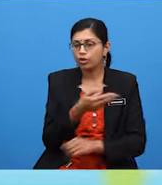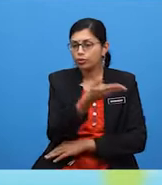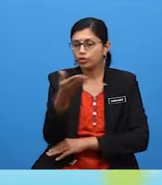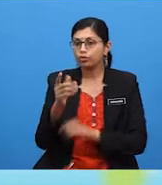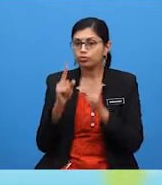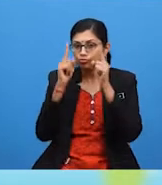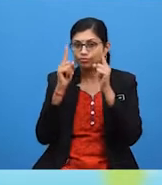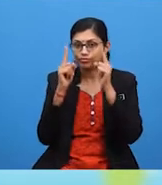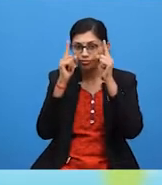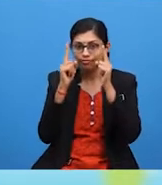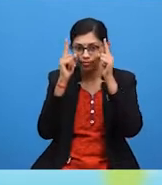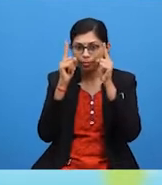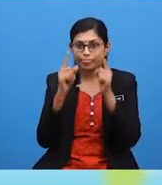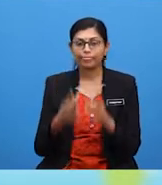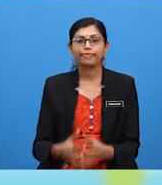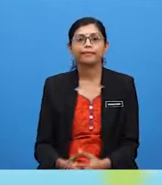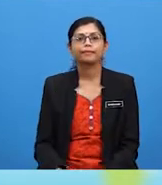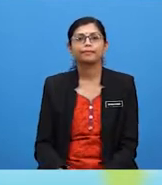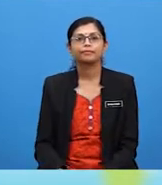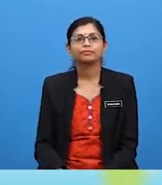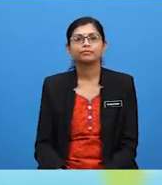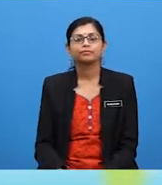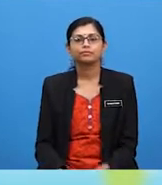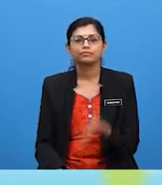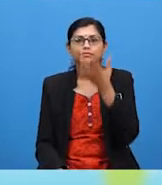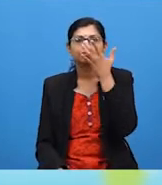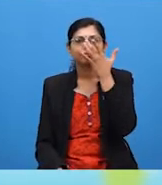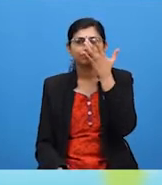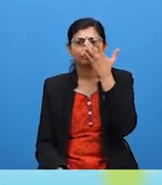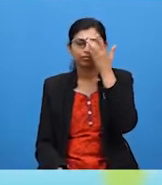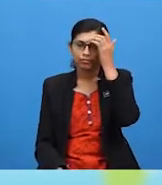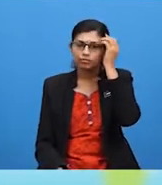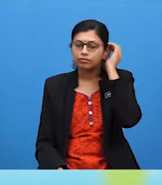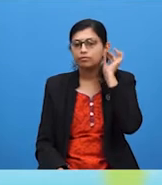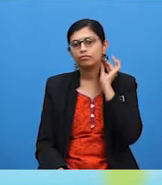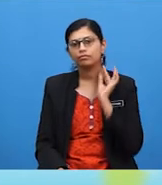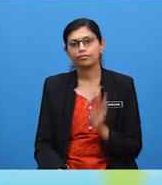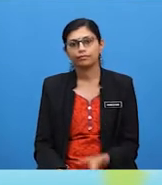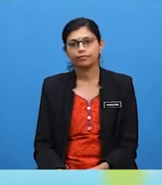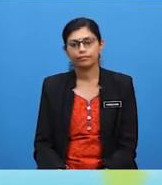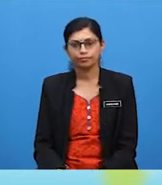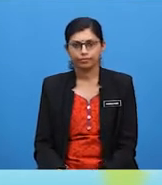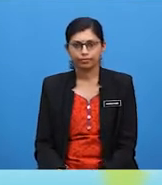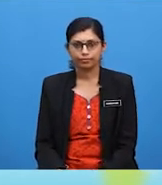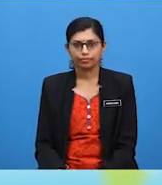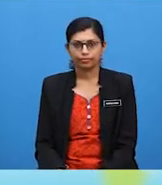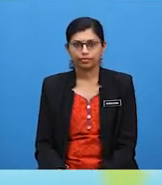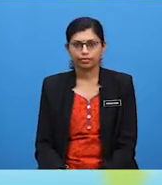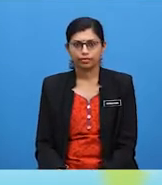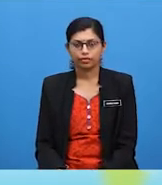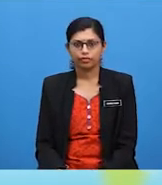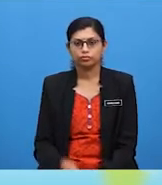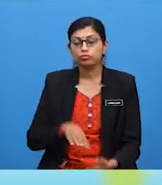few useful expressions that you can use to express yourself better.